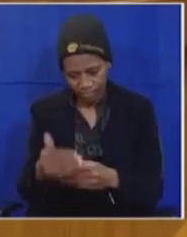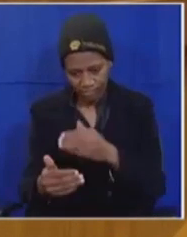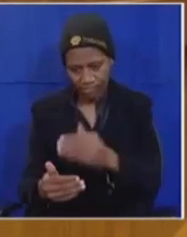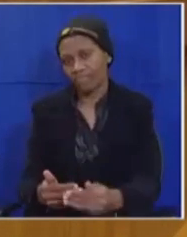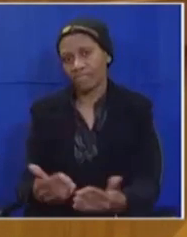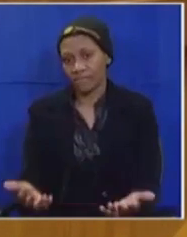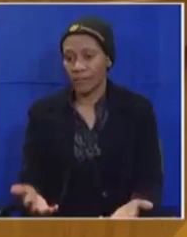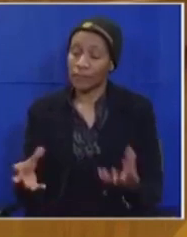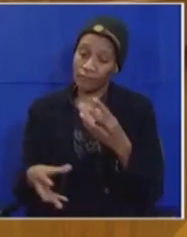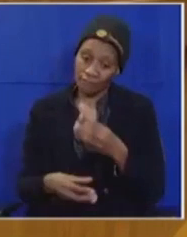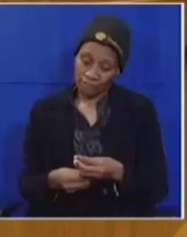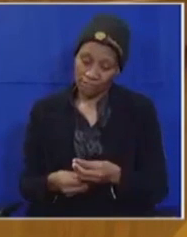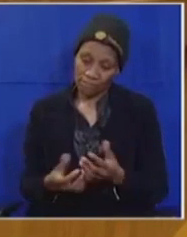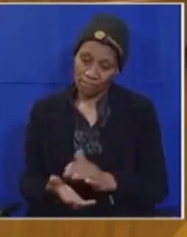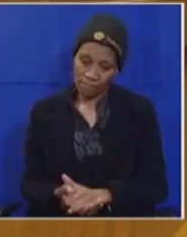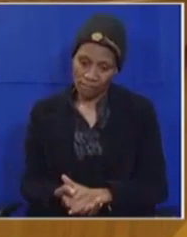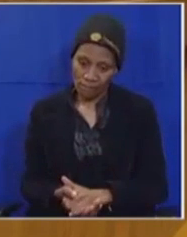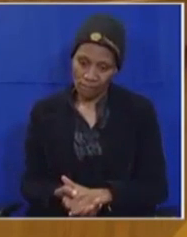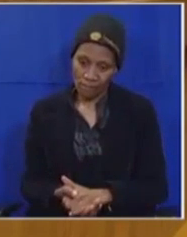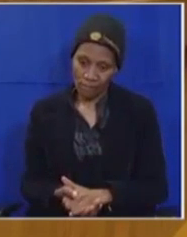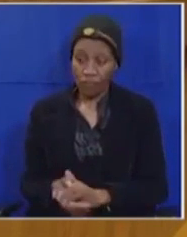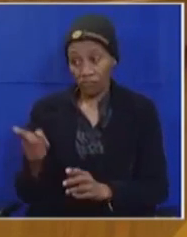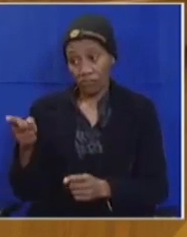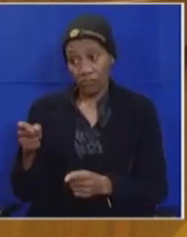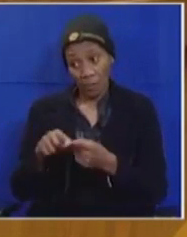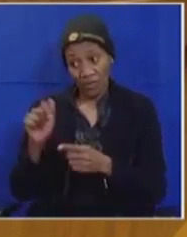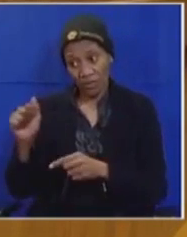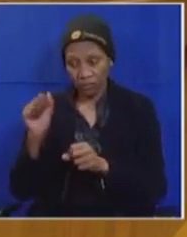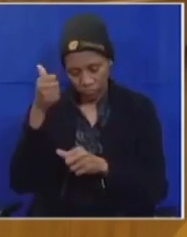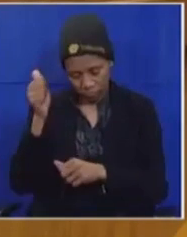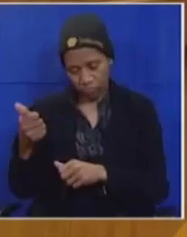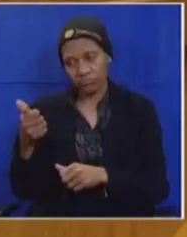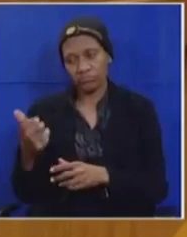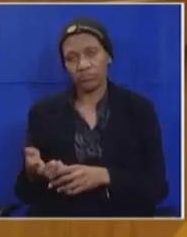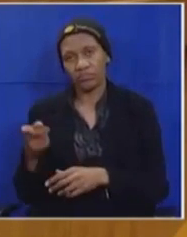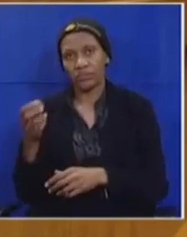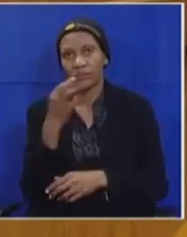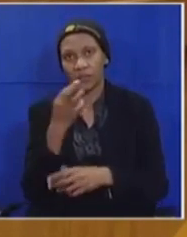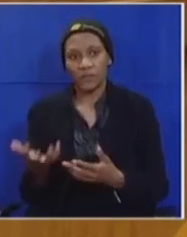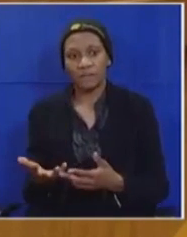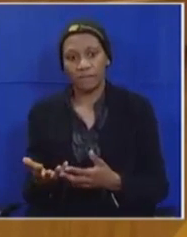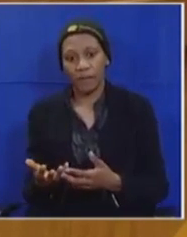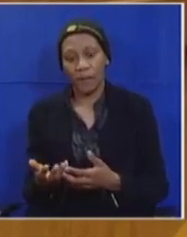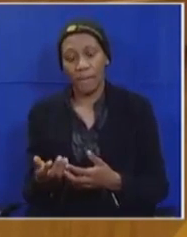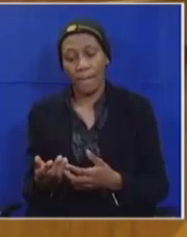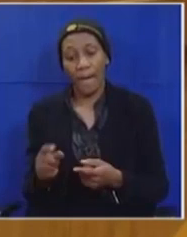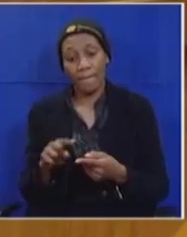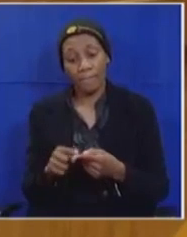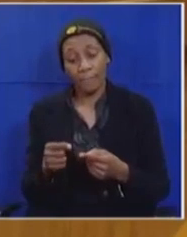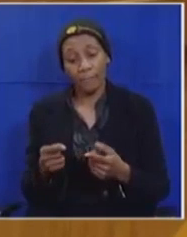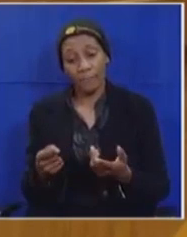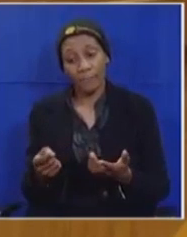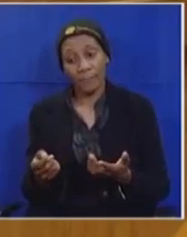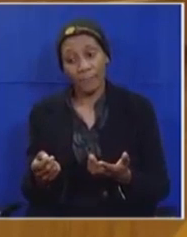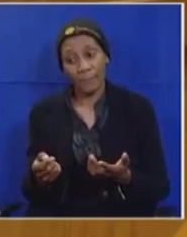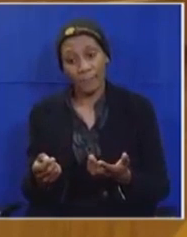And you may well have a point in saying that we have not utilized it to good effect as